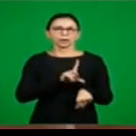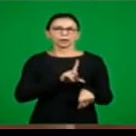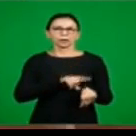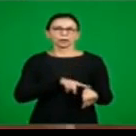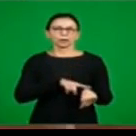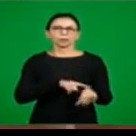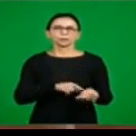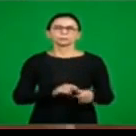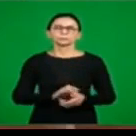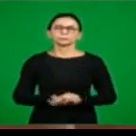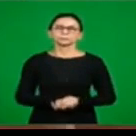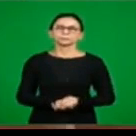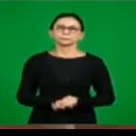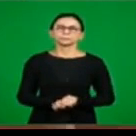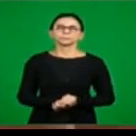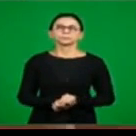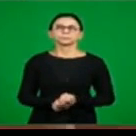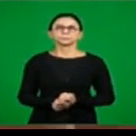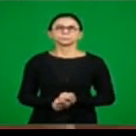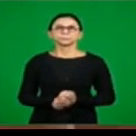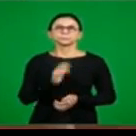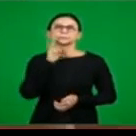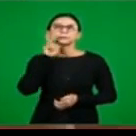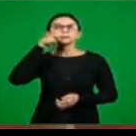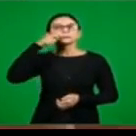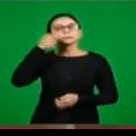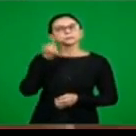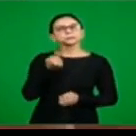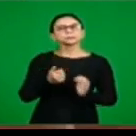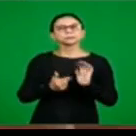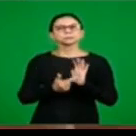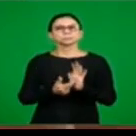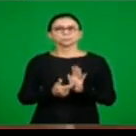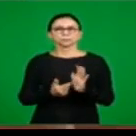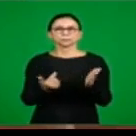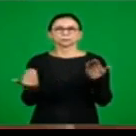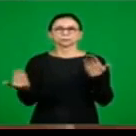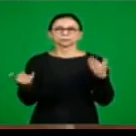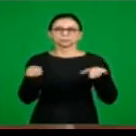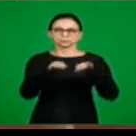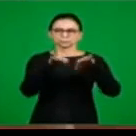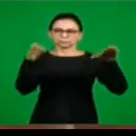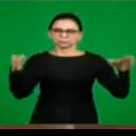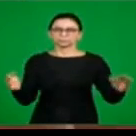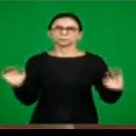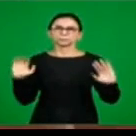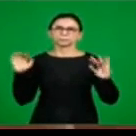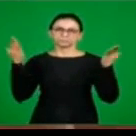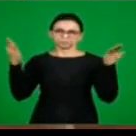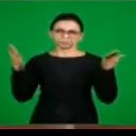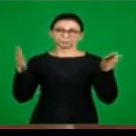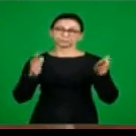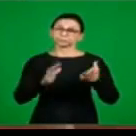John 4:21-23. Going to speak about the same thing, and the supper is the banquet, which is related to it. By